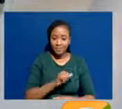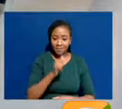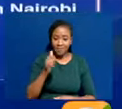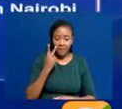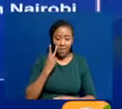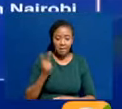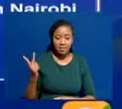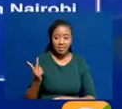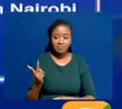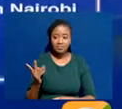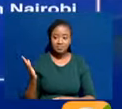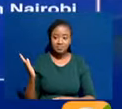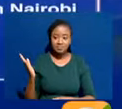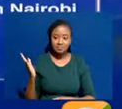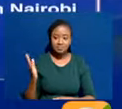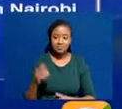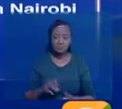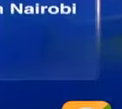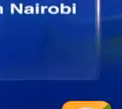Sakaja along Jogoo and